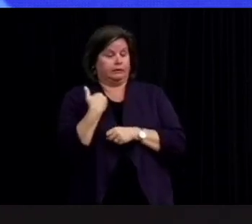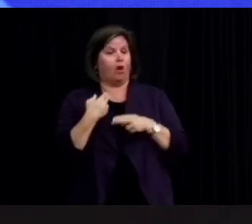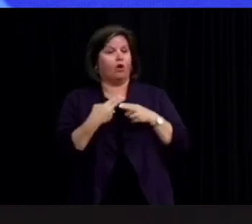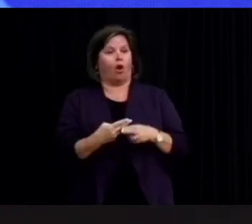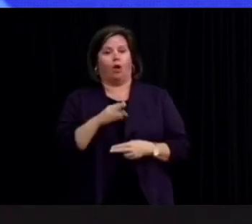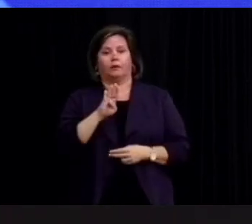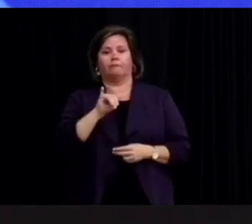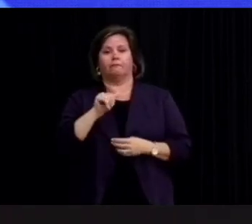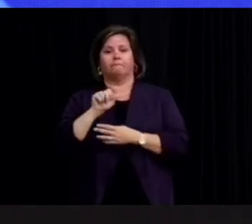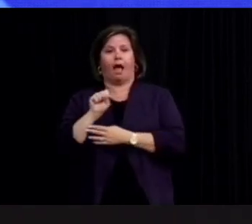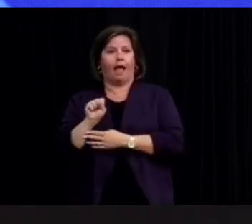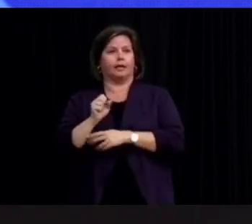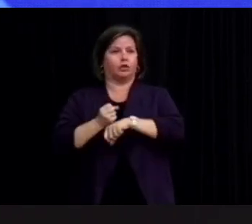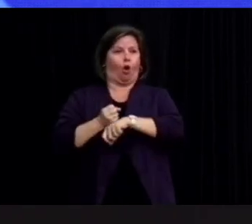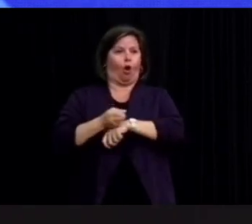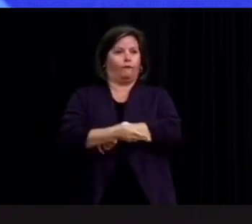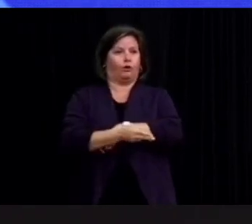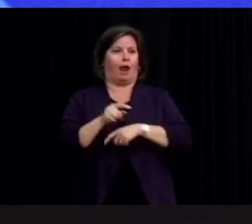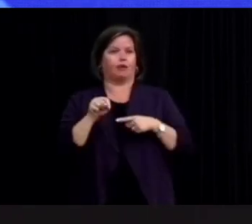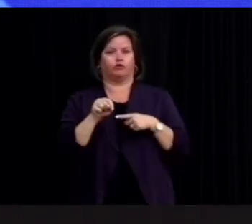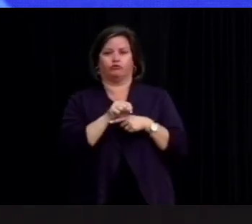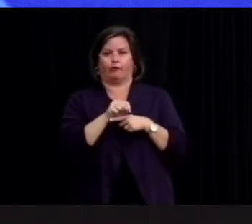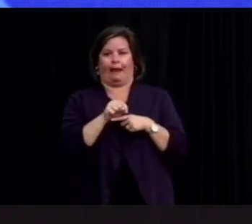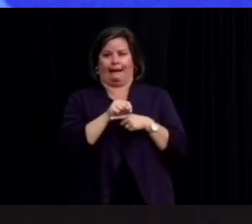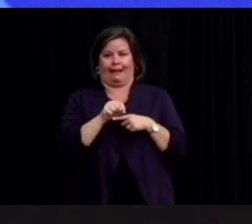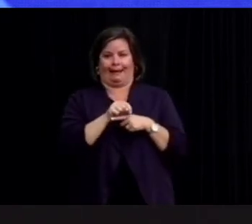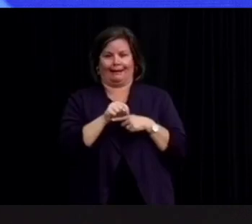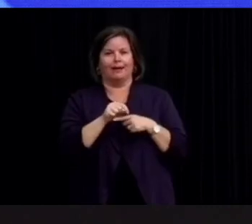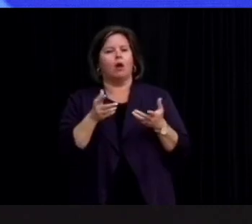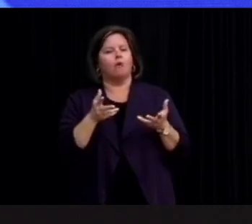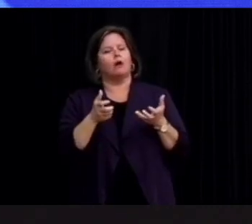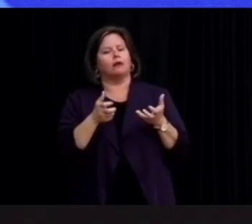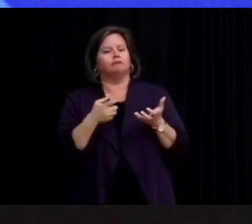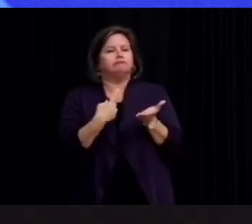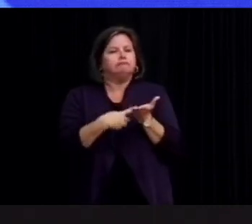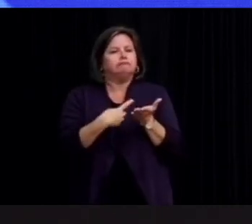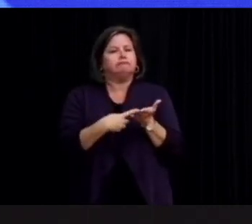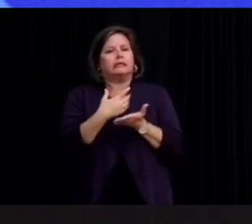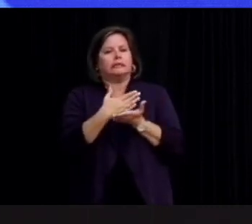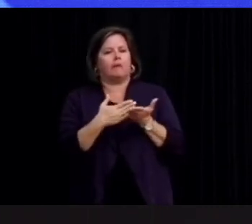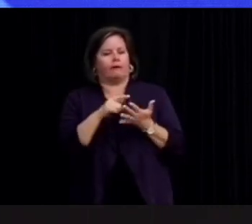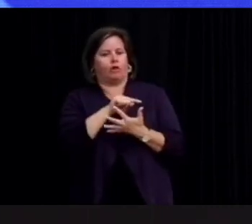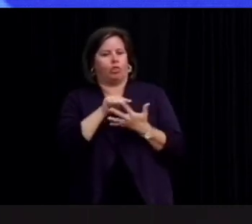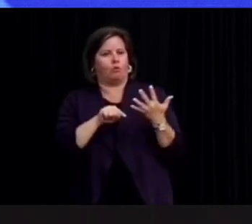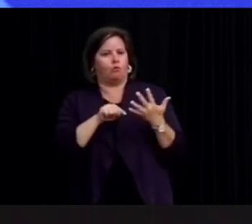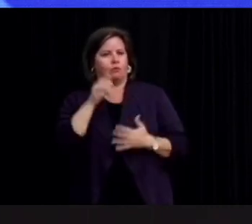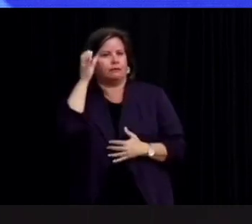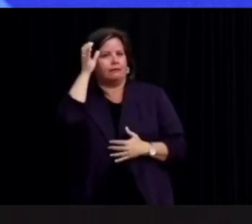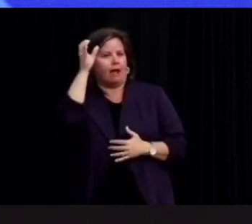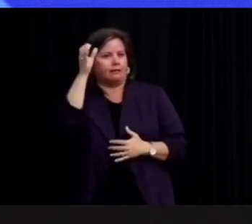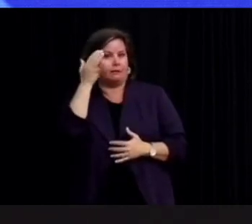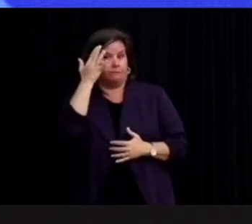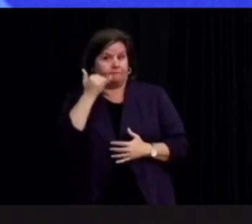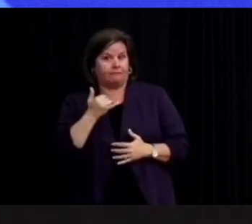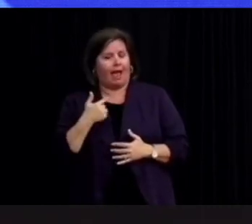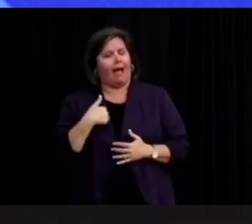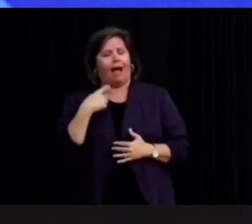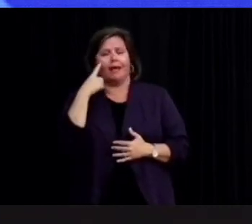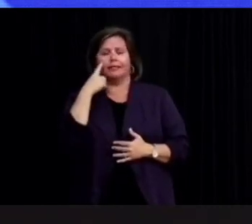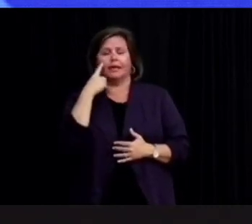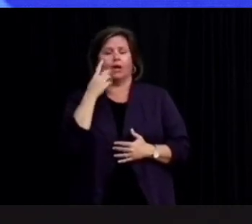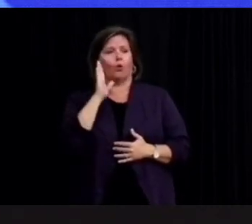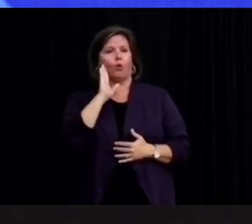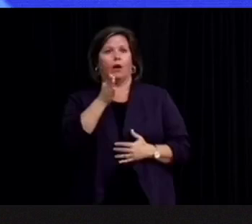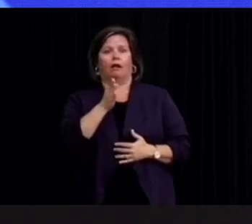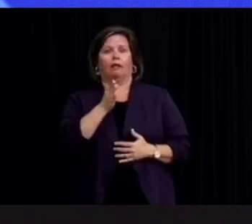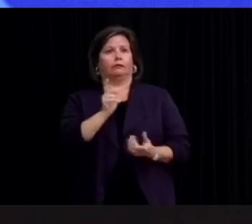override training. And I wanted to talk a little bit about some of the concepts that we discussed there because I think it's a game changer. It's a course